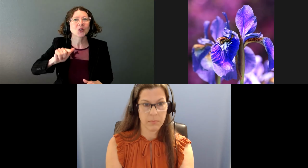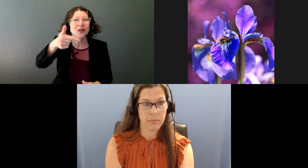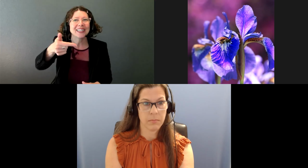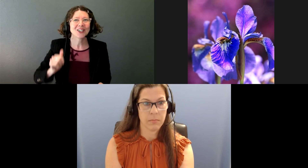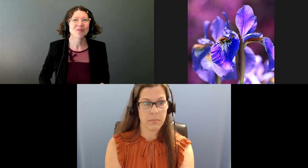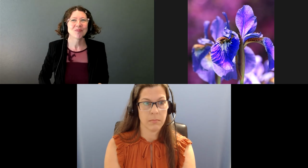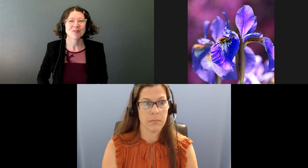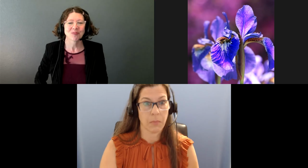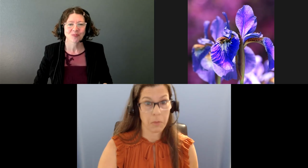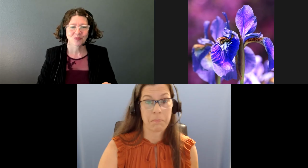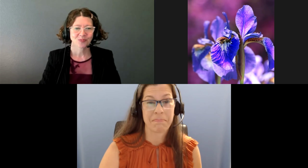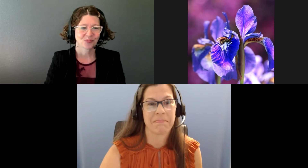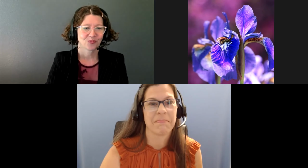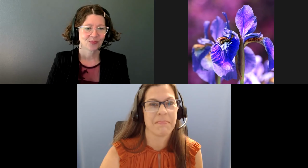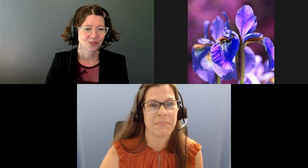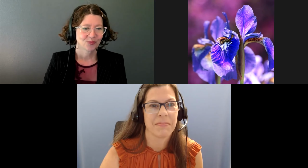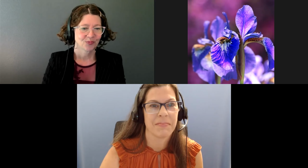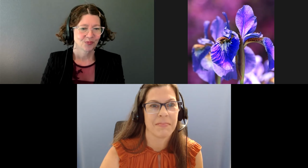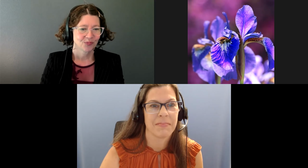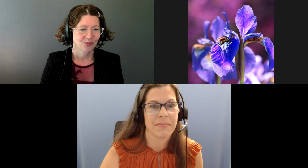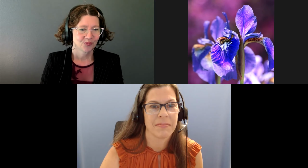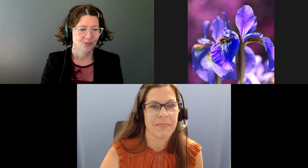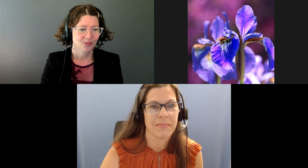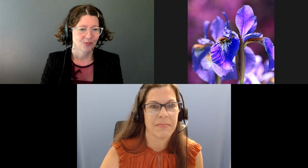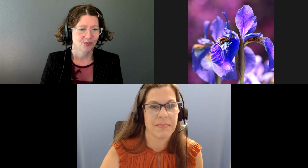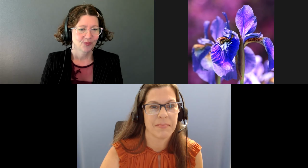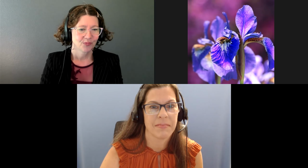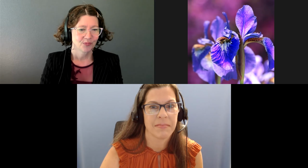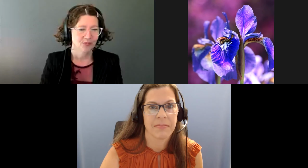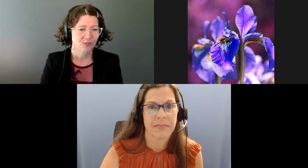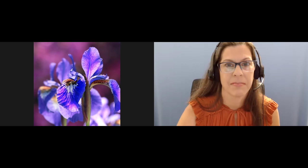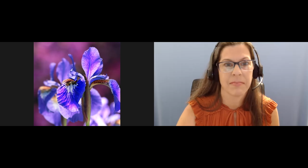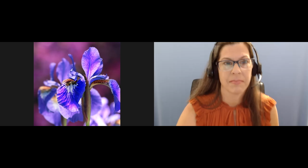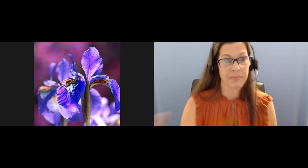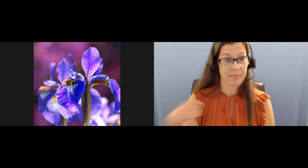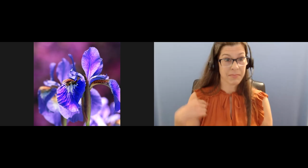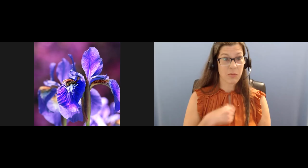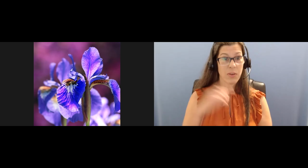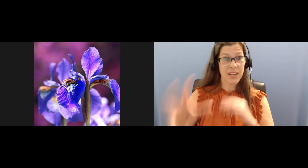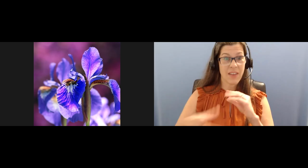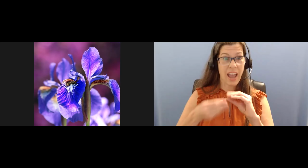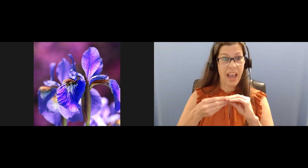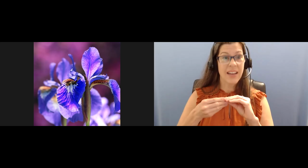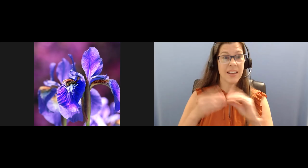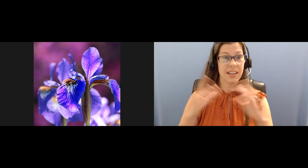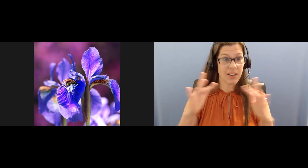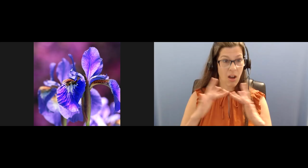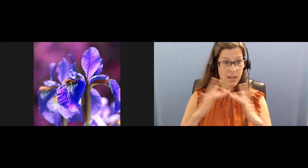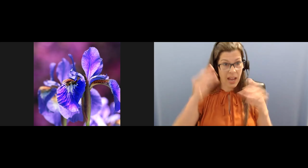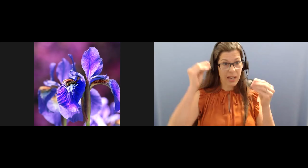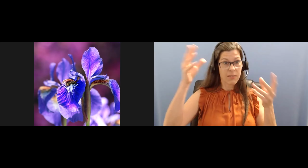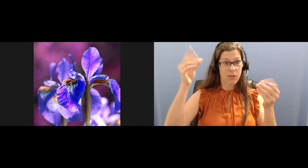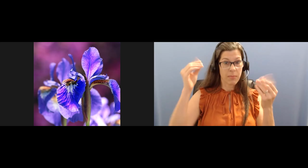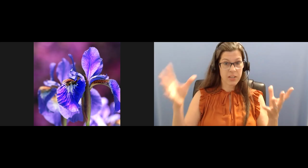We've also added in the chat everyone's contact information and links to the programs that presented